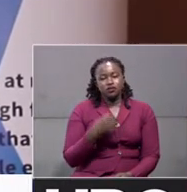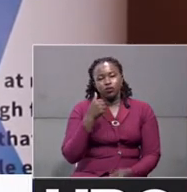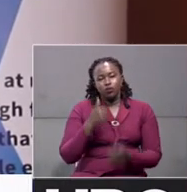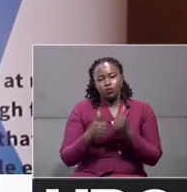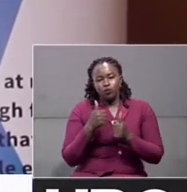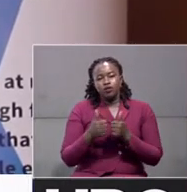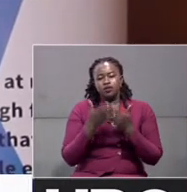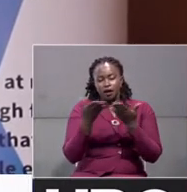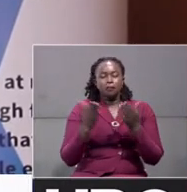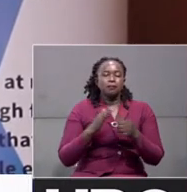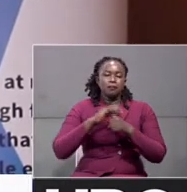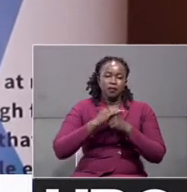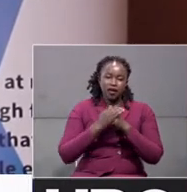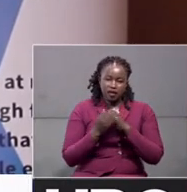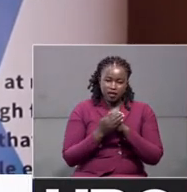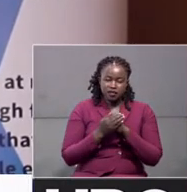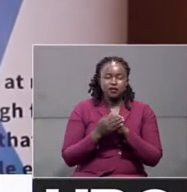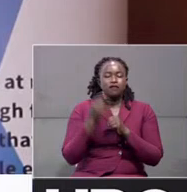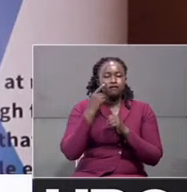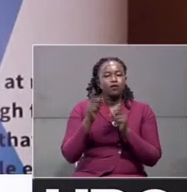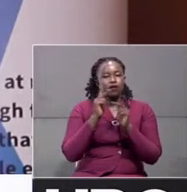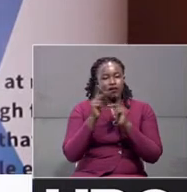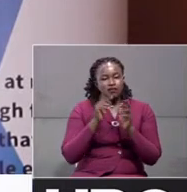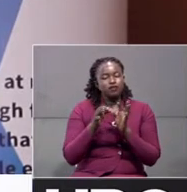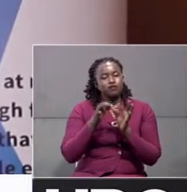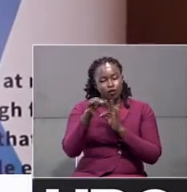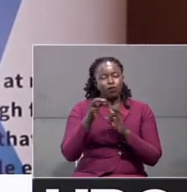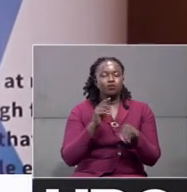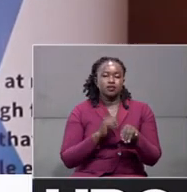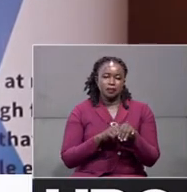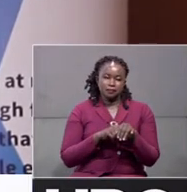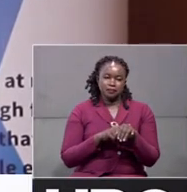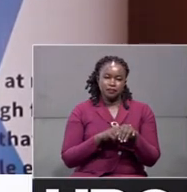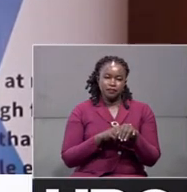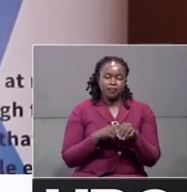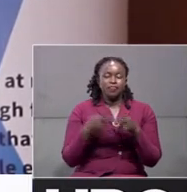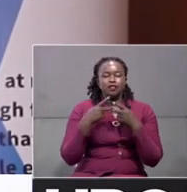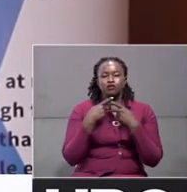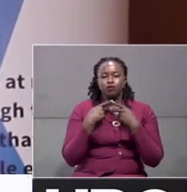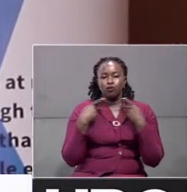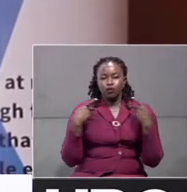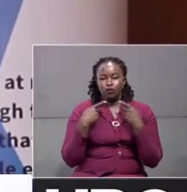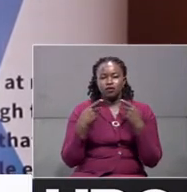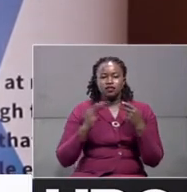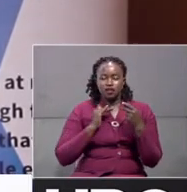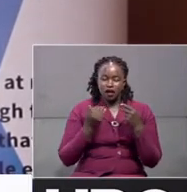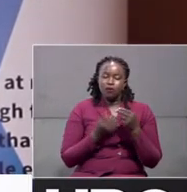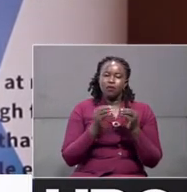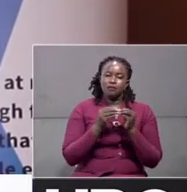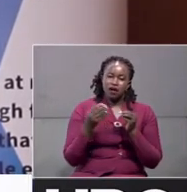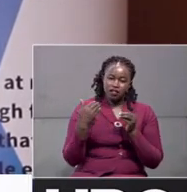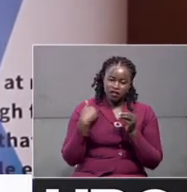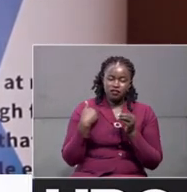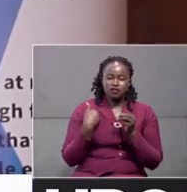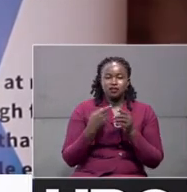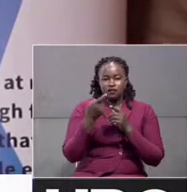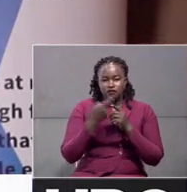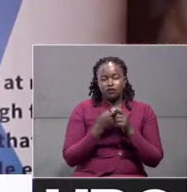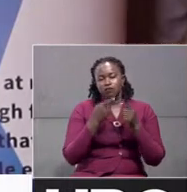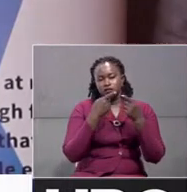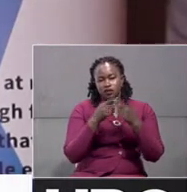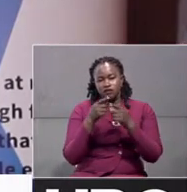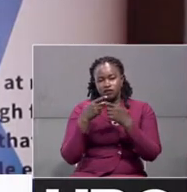has been made for a very long time to host our brothers from